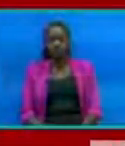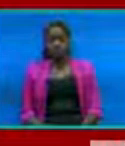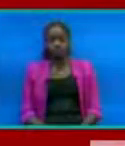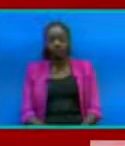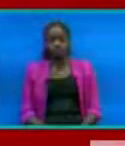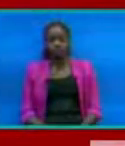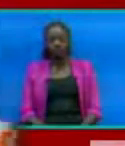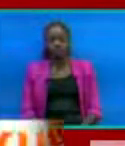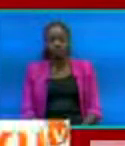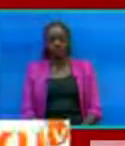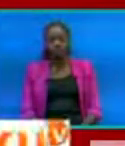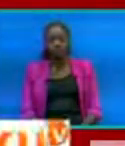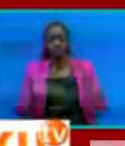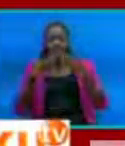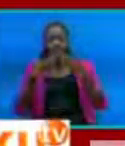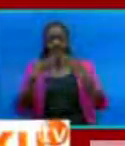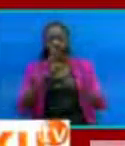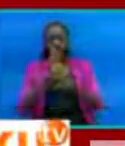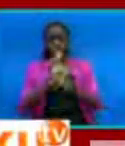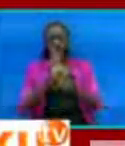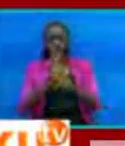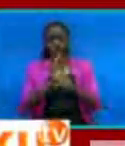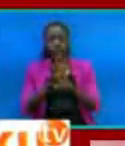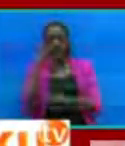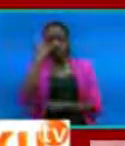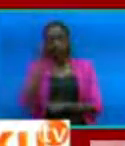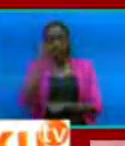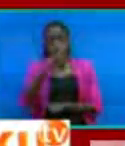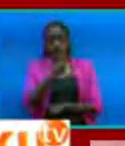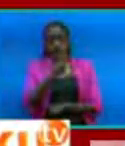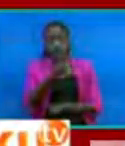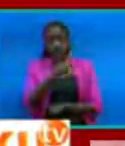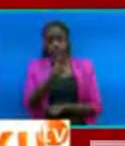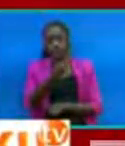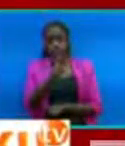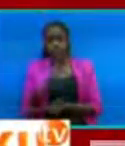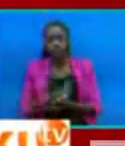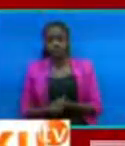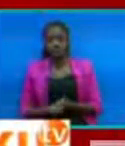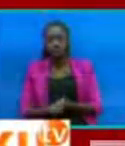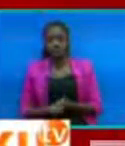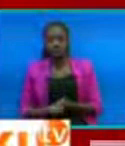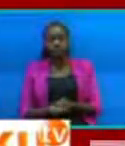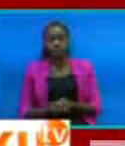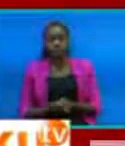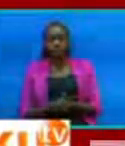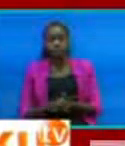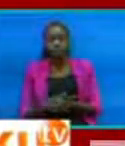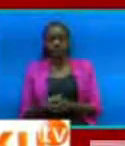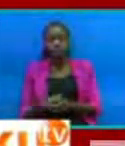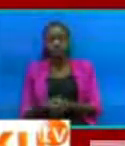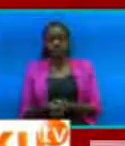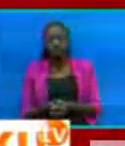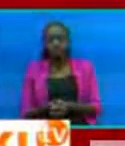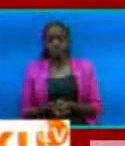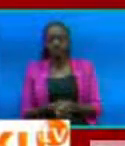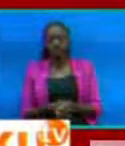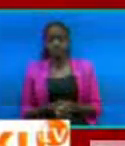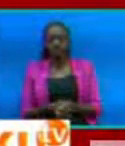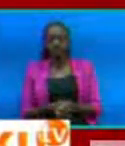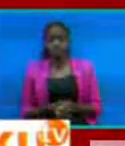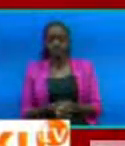Yeah, thank you for those observations. And in a nutshell, you are saying that